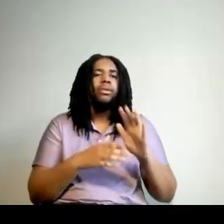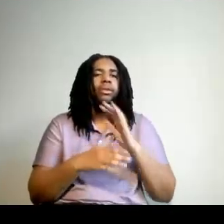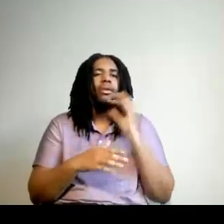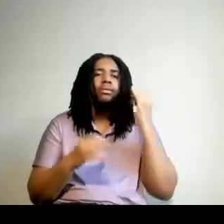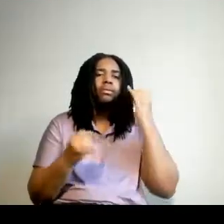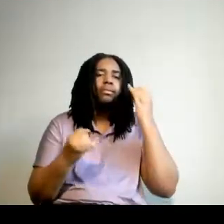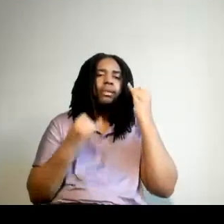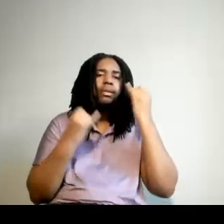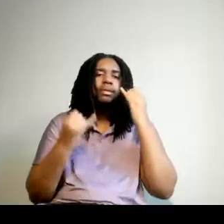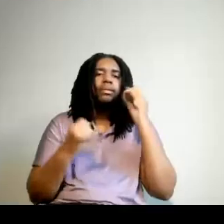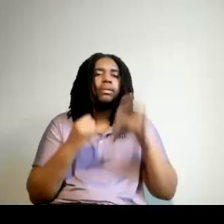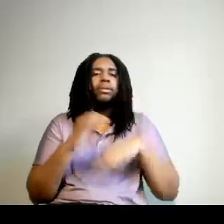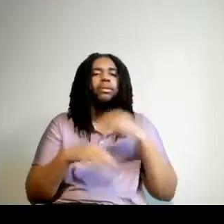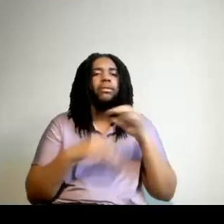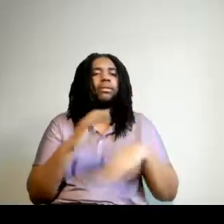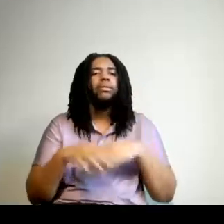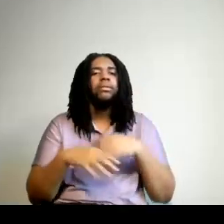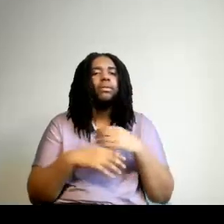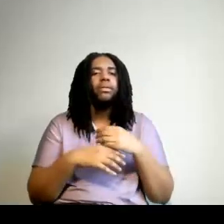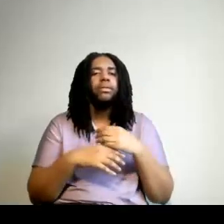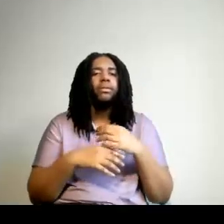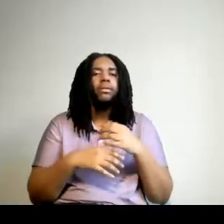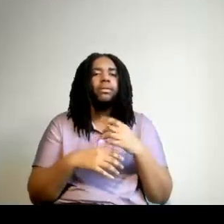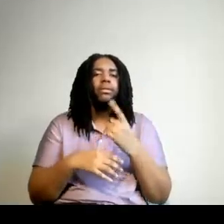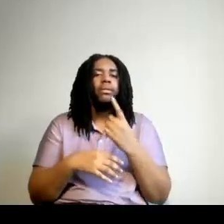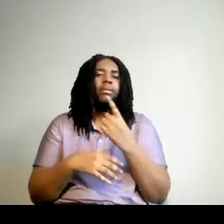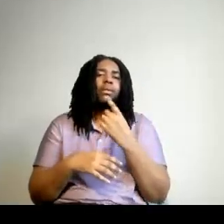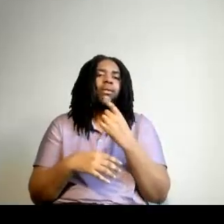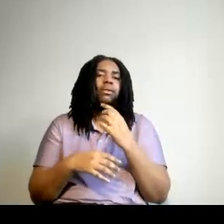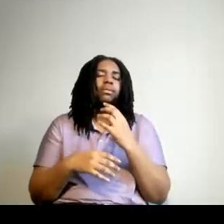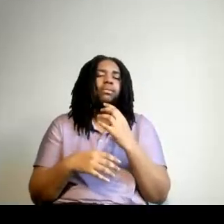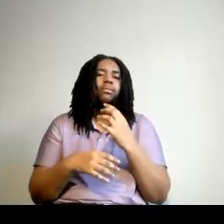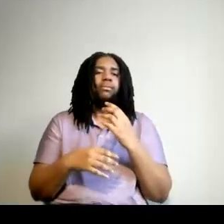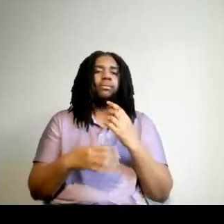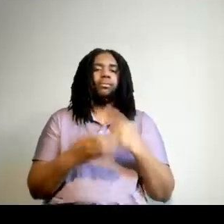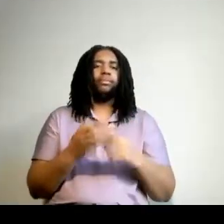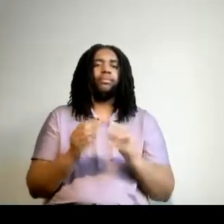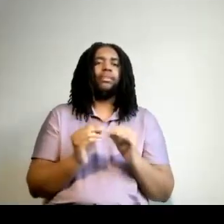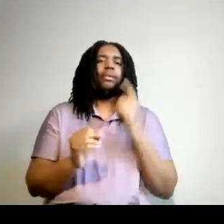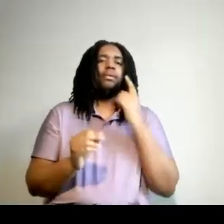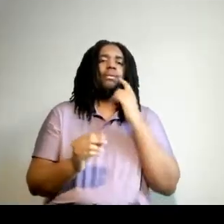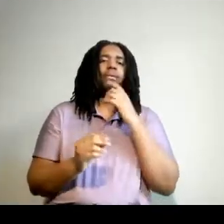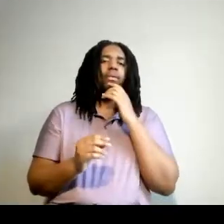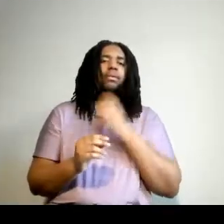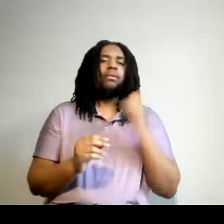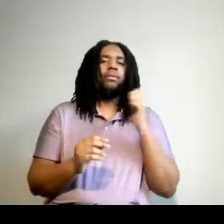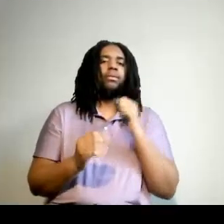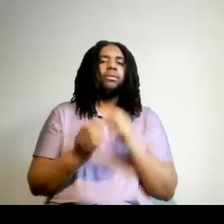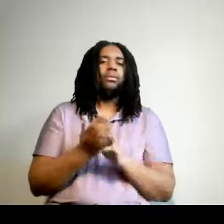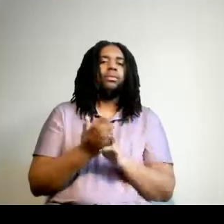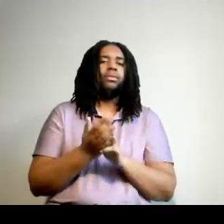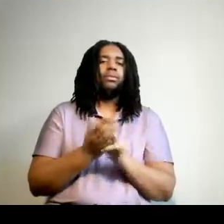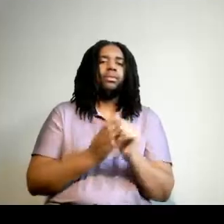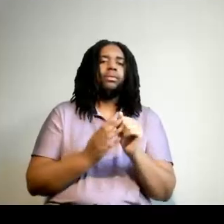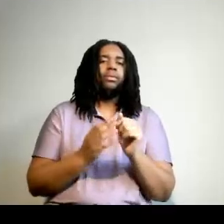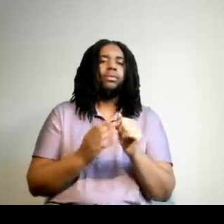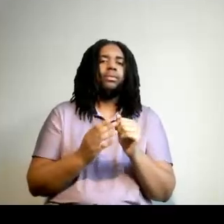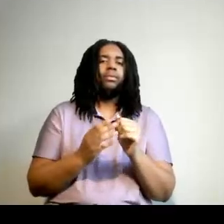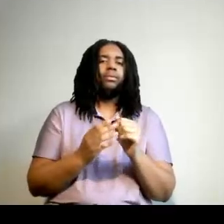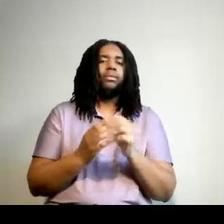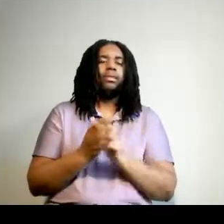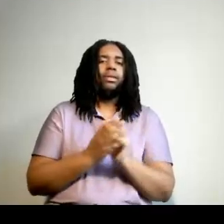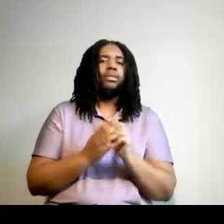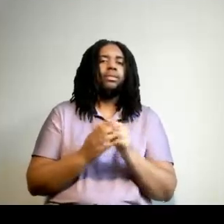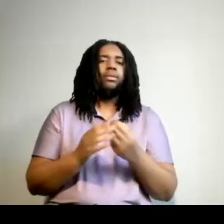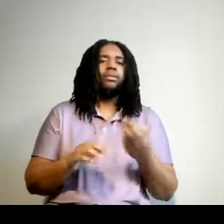thoughts. We held one discussion session for older trans folks because like Chandler was saying, you know, cancer shows up higher when folks are